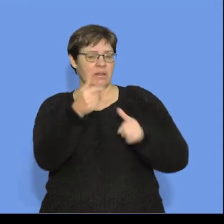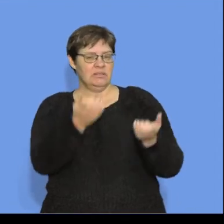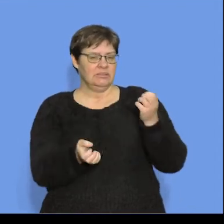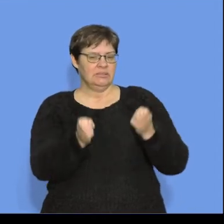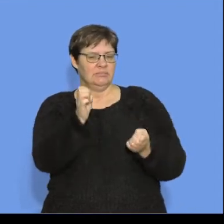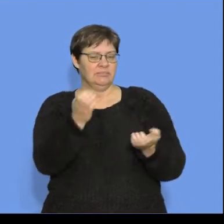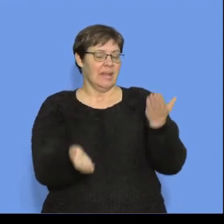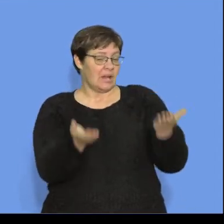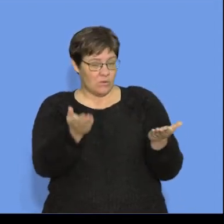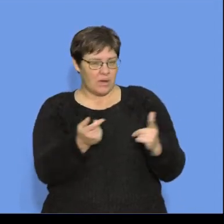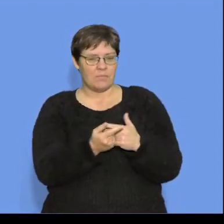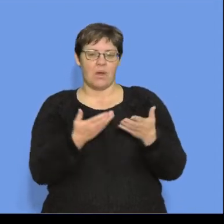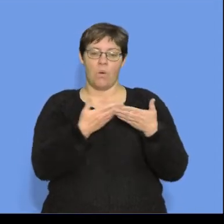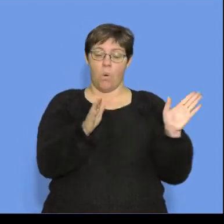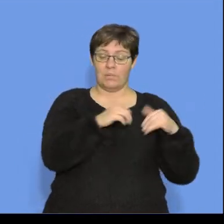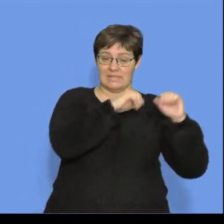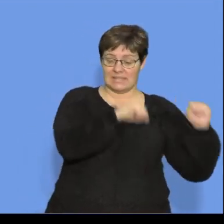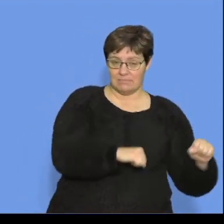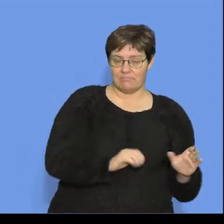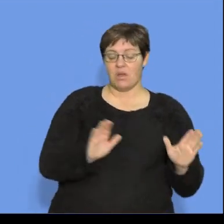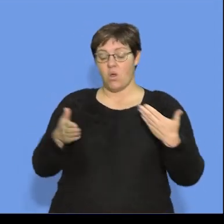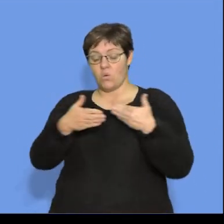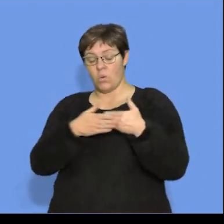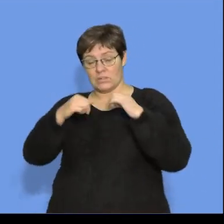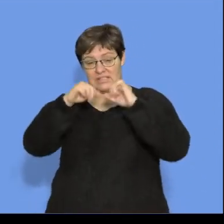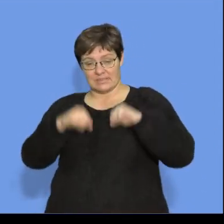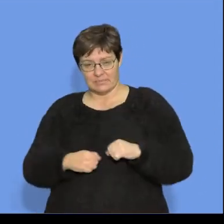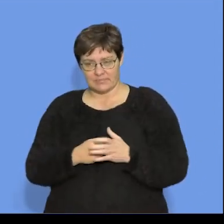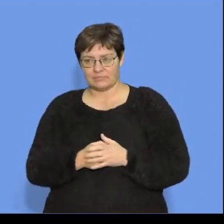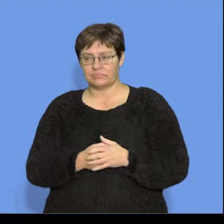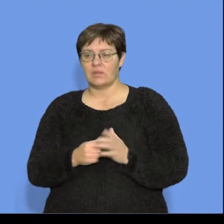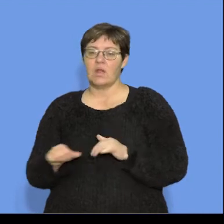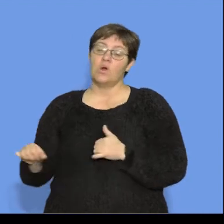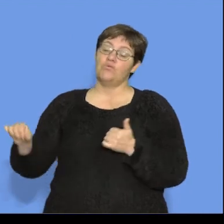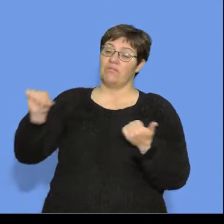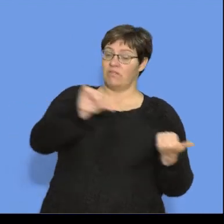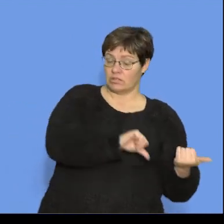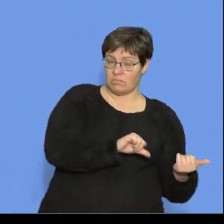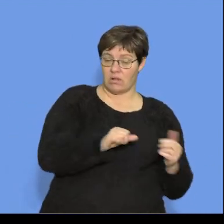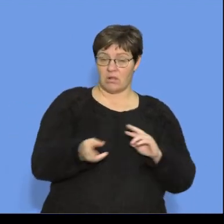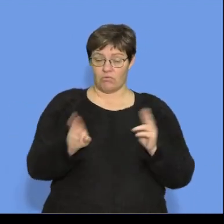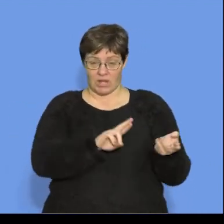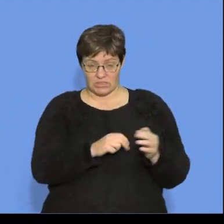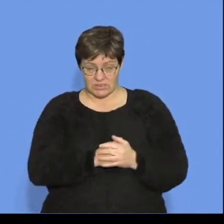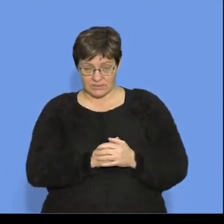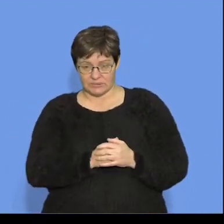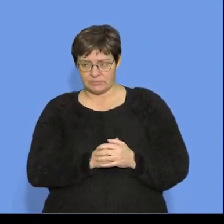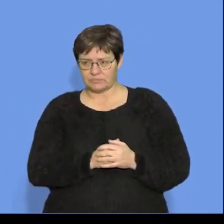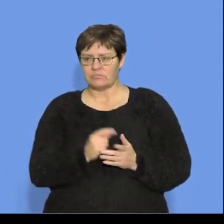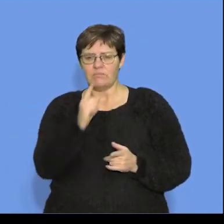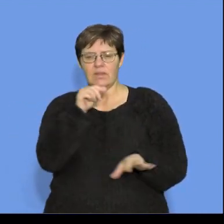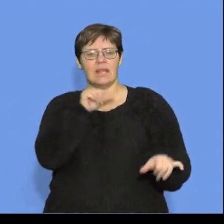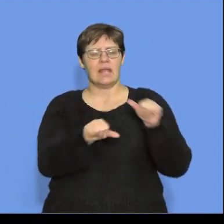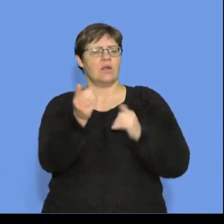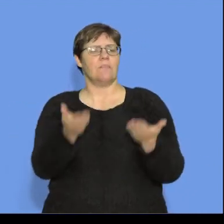these ideas about an open system, a closed system, a reversible reaction. And then what is